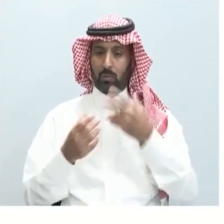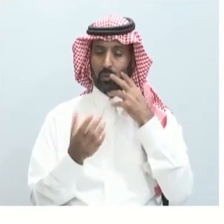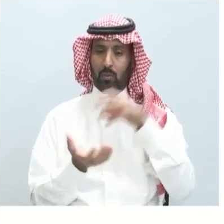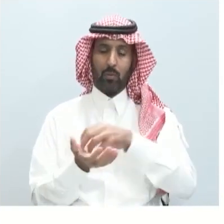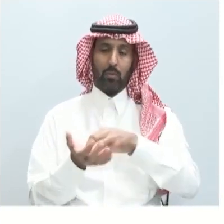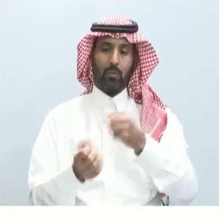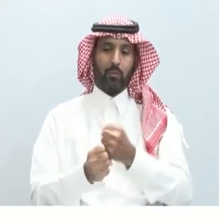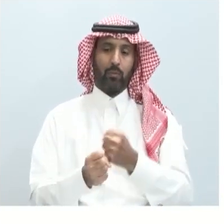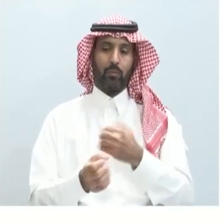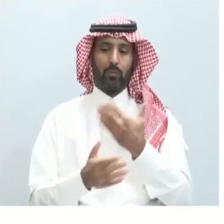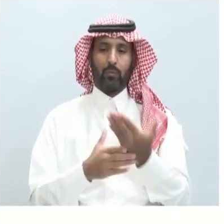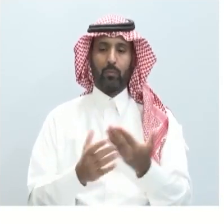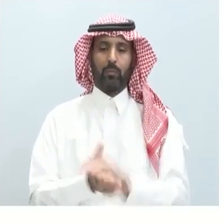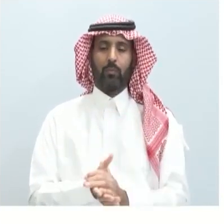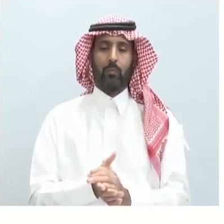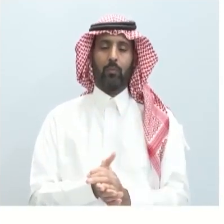include?